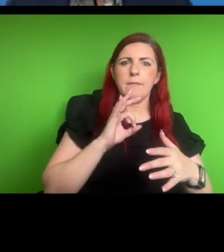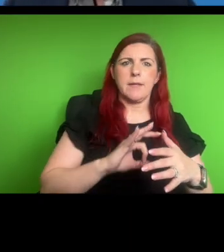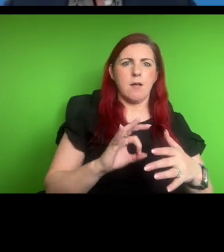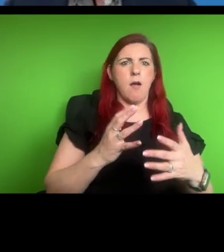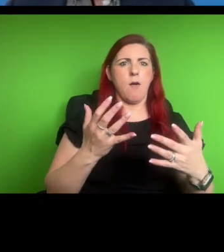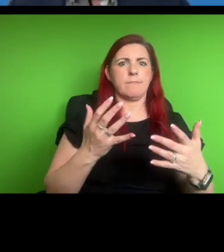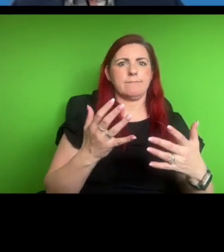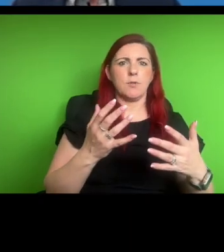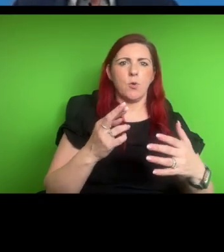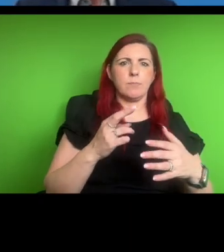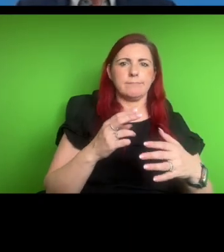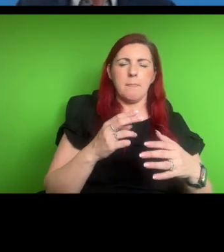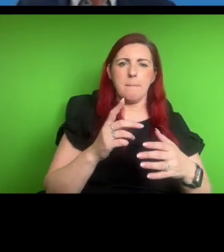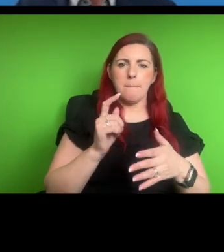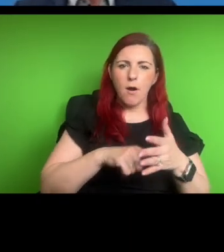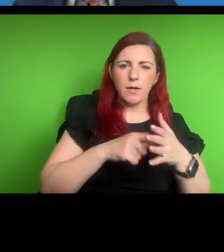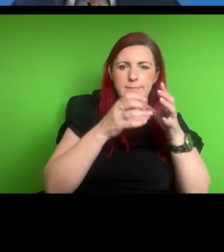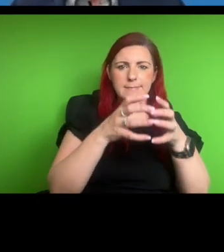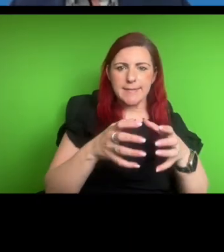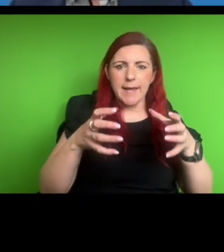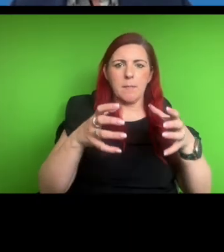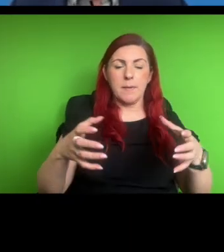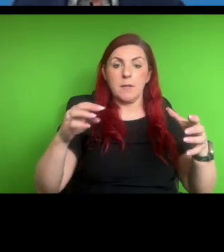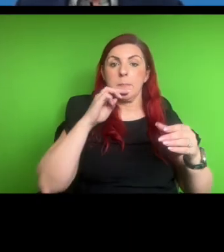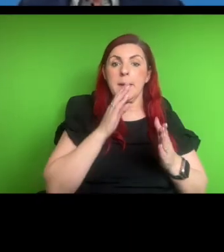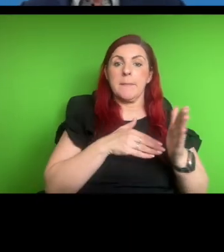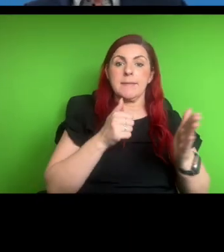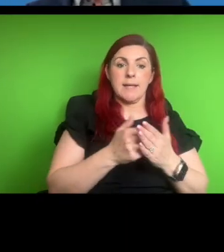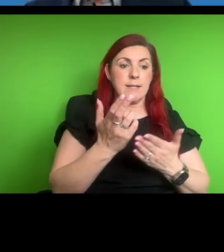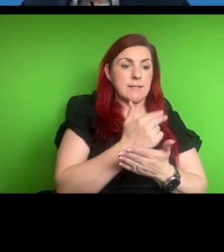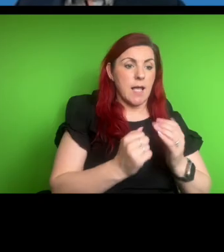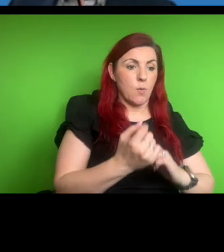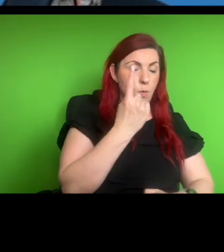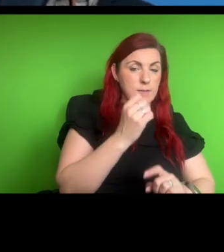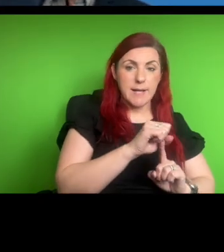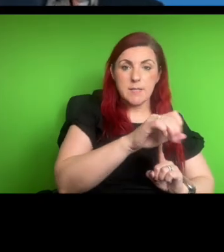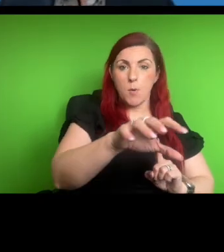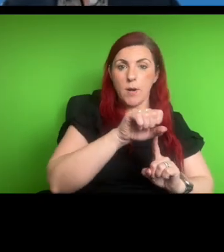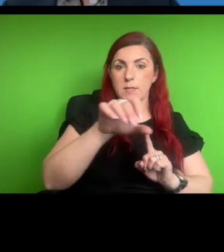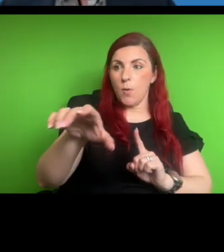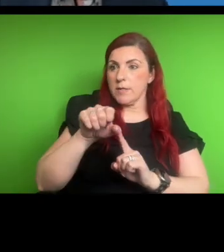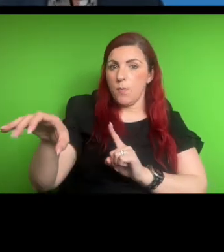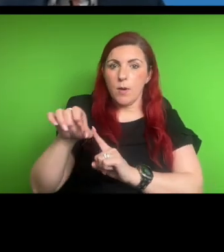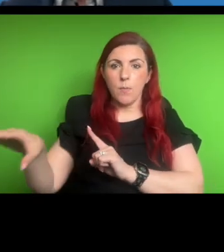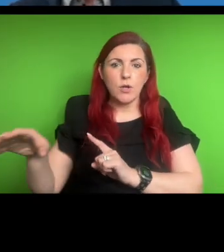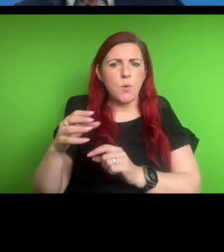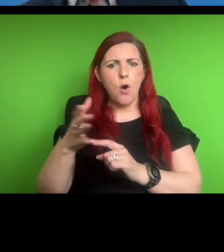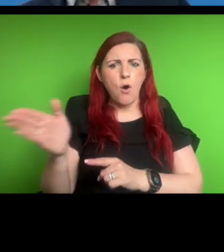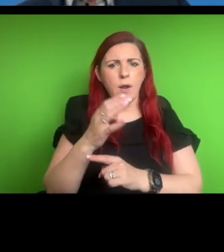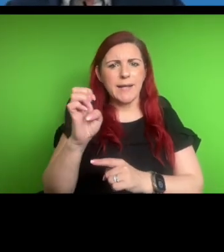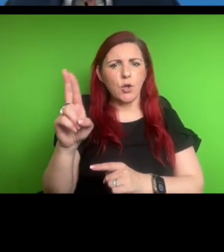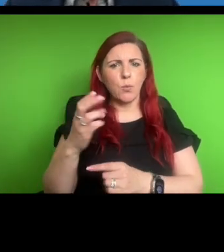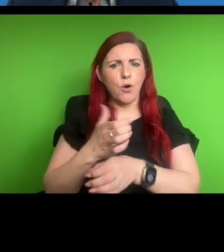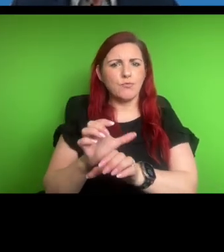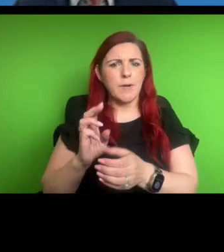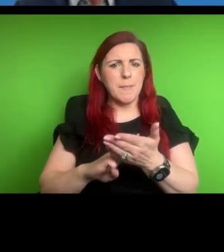can now design once and deploy consistently across all member states, knowing that the accessibility requirements in the different member